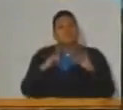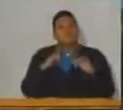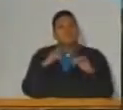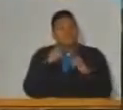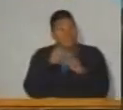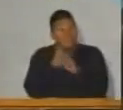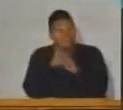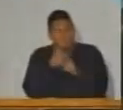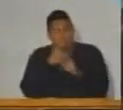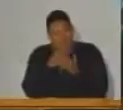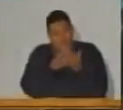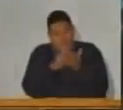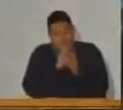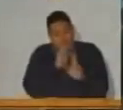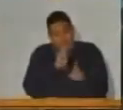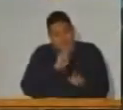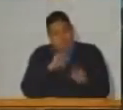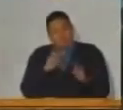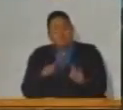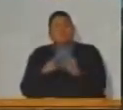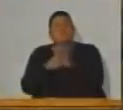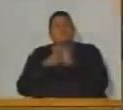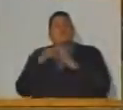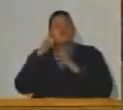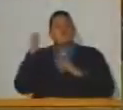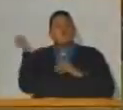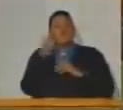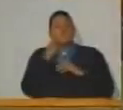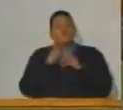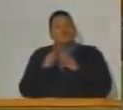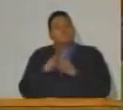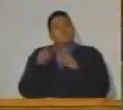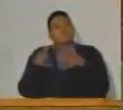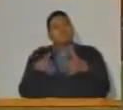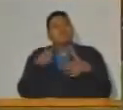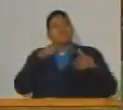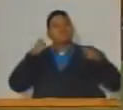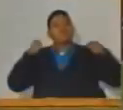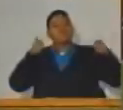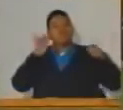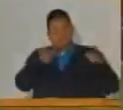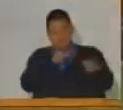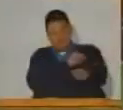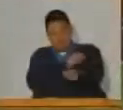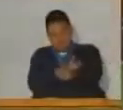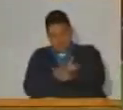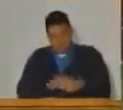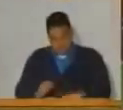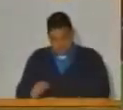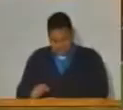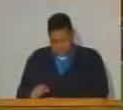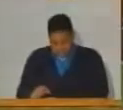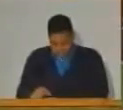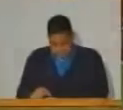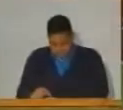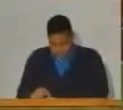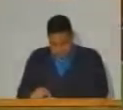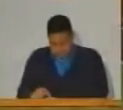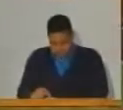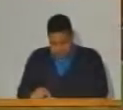financial reporting and the requirements of all statutes governing the authority.